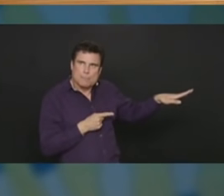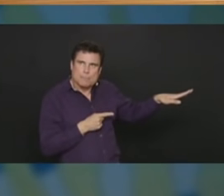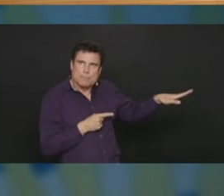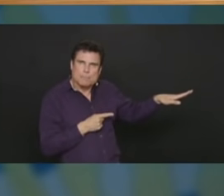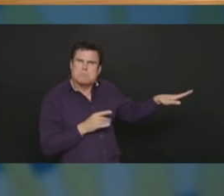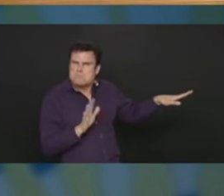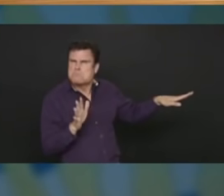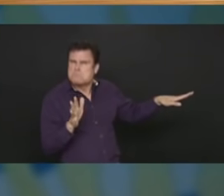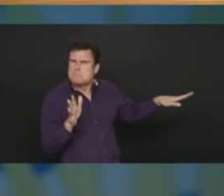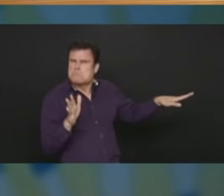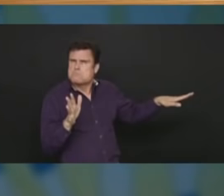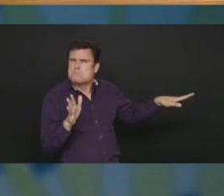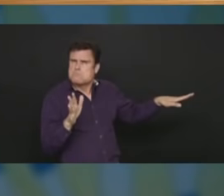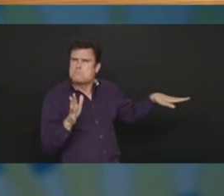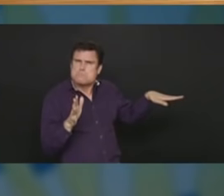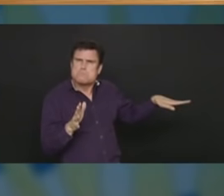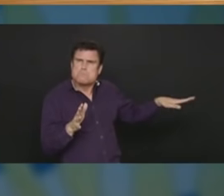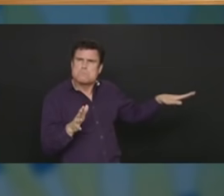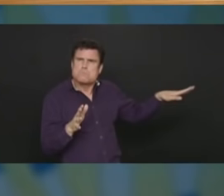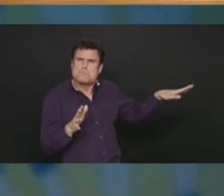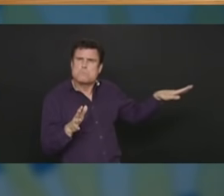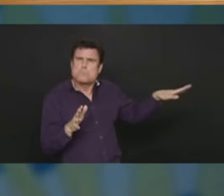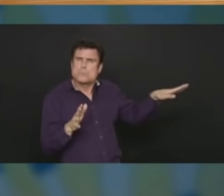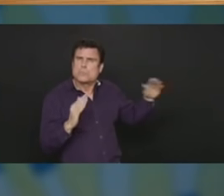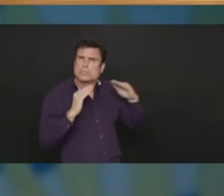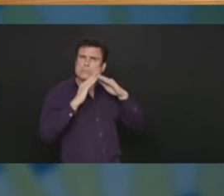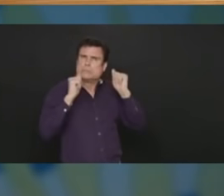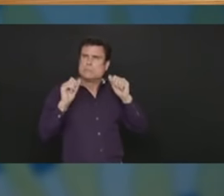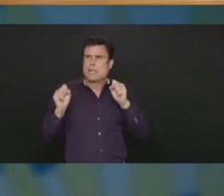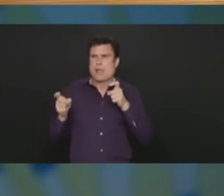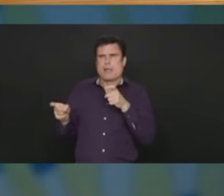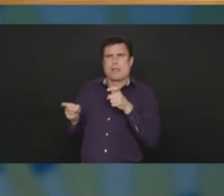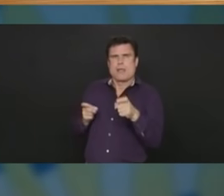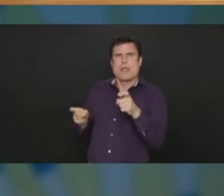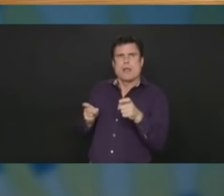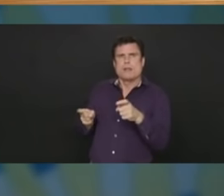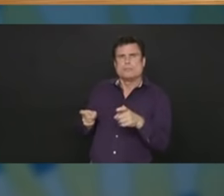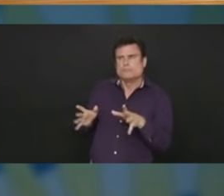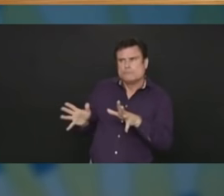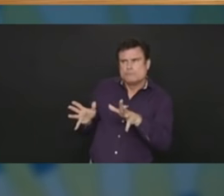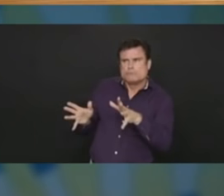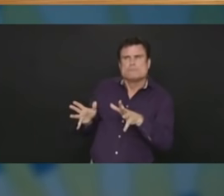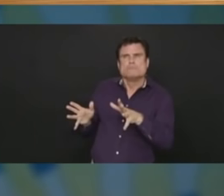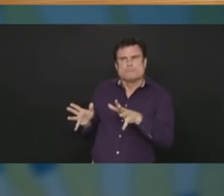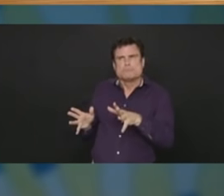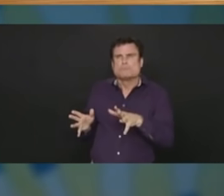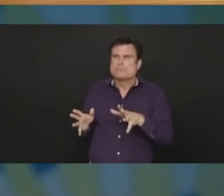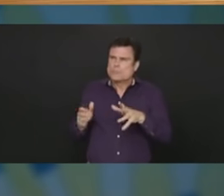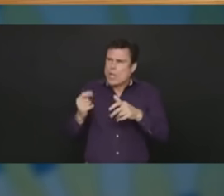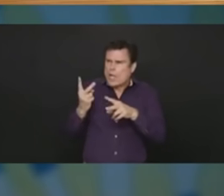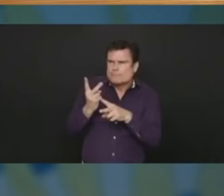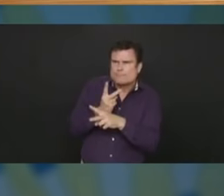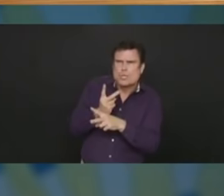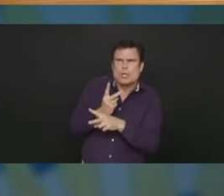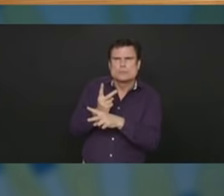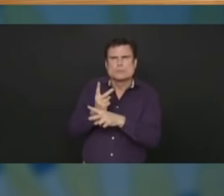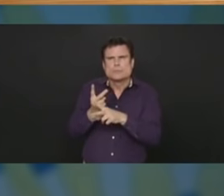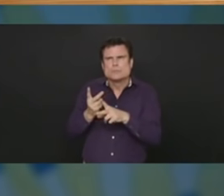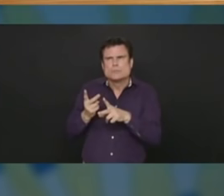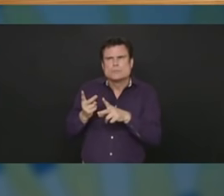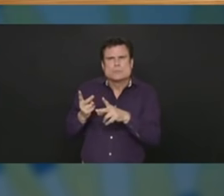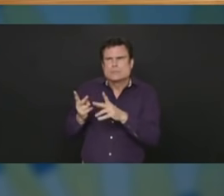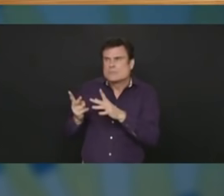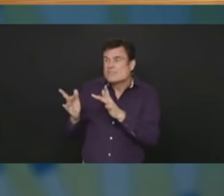numbers of contacts, safer for people as well. Finally, on the 80%, that means if we go back